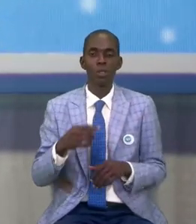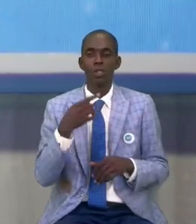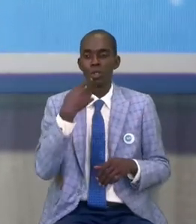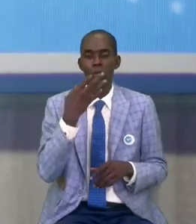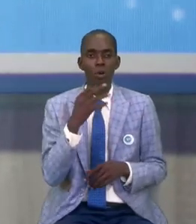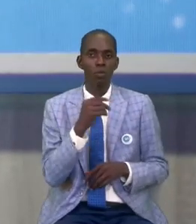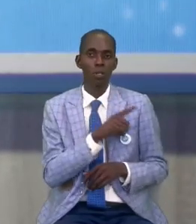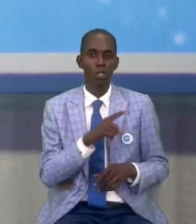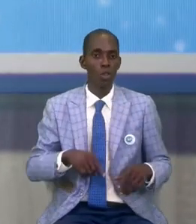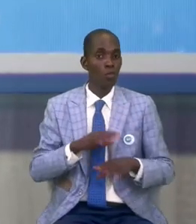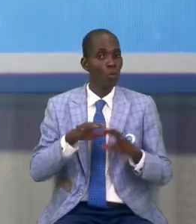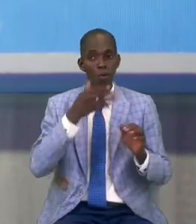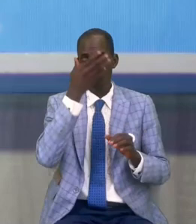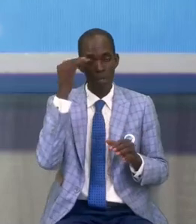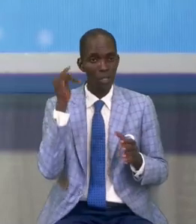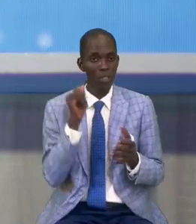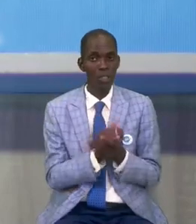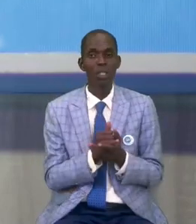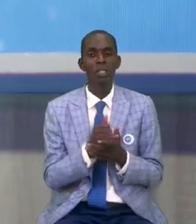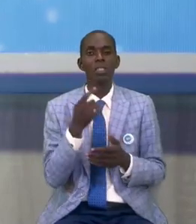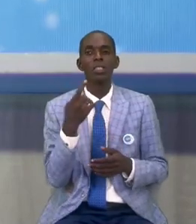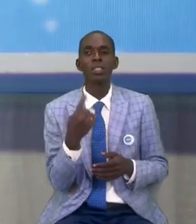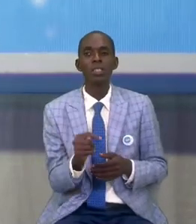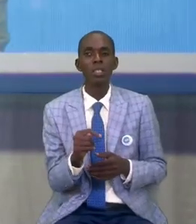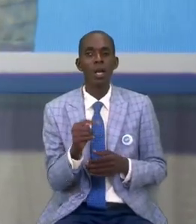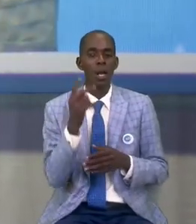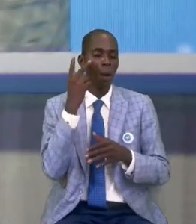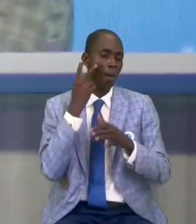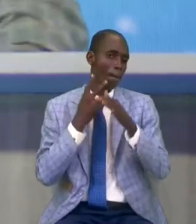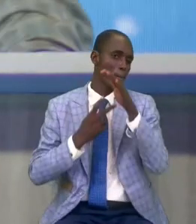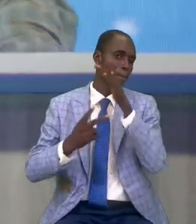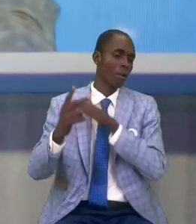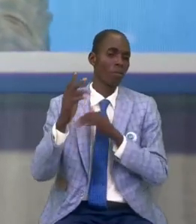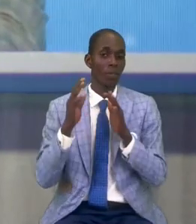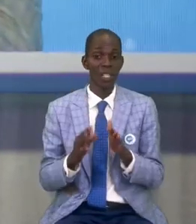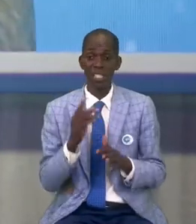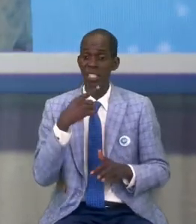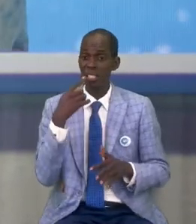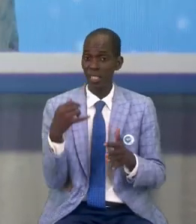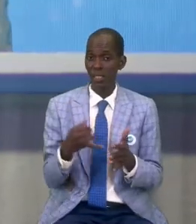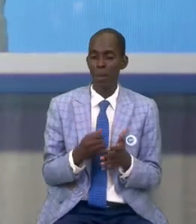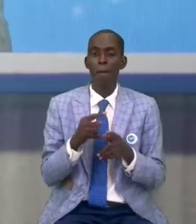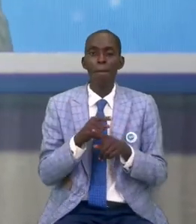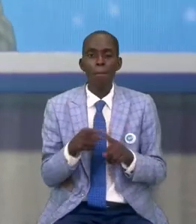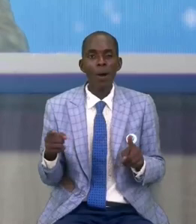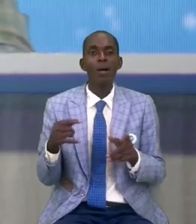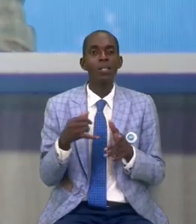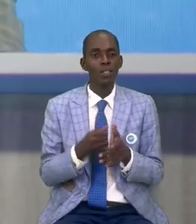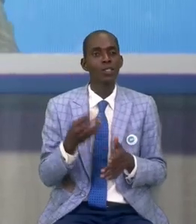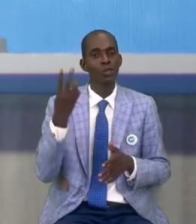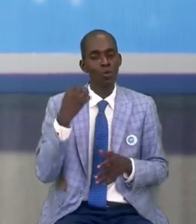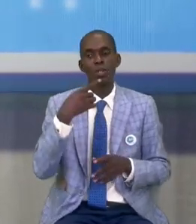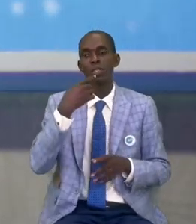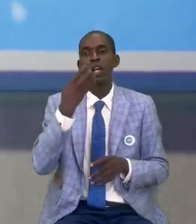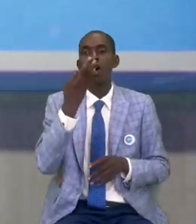said it. But it was spoken of the Lord. The preacher said it, but it was